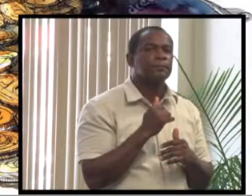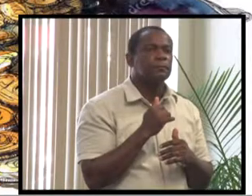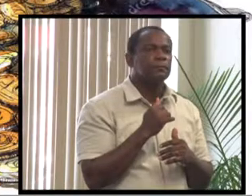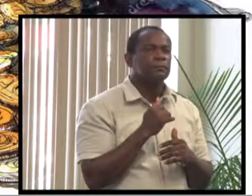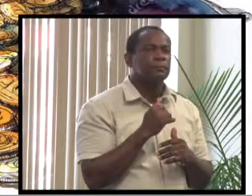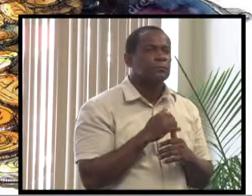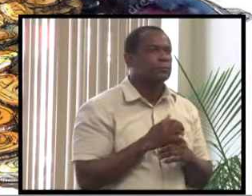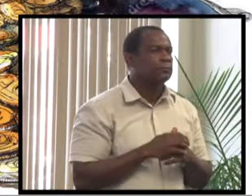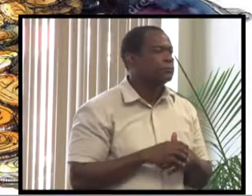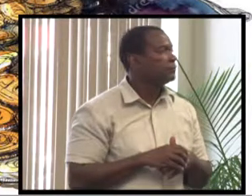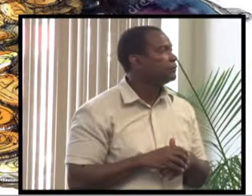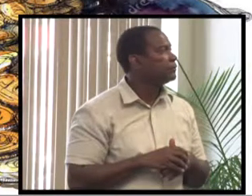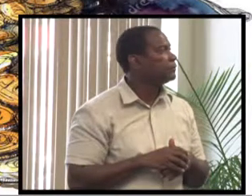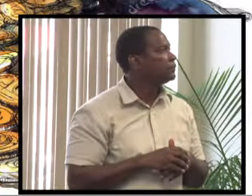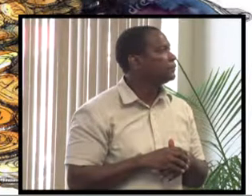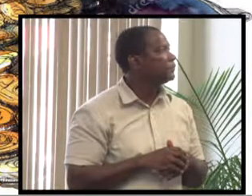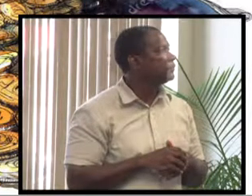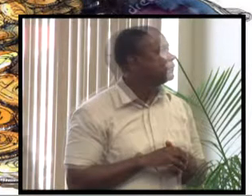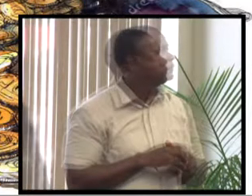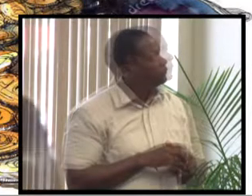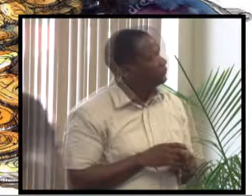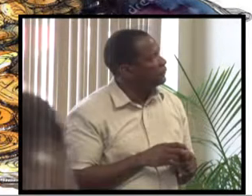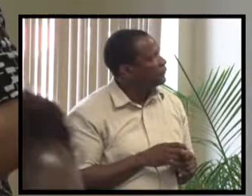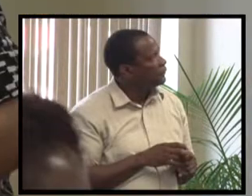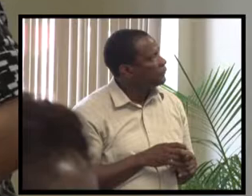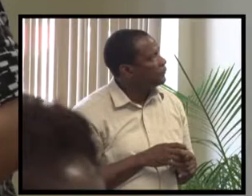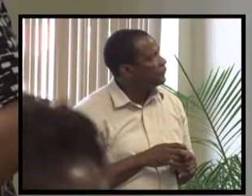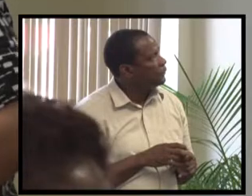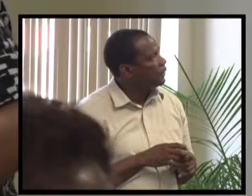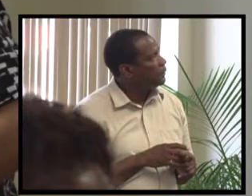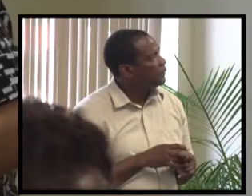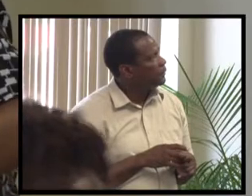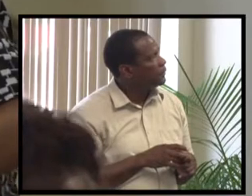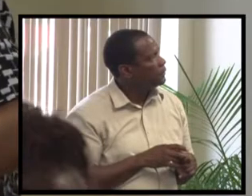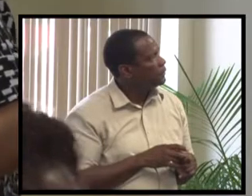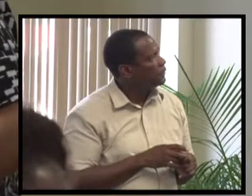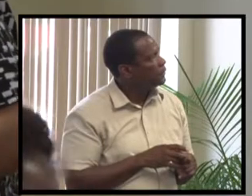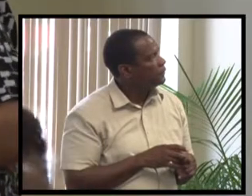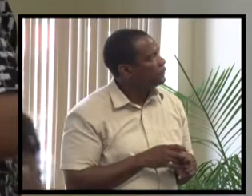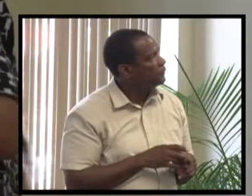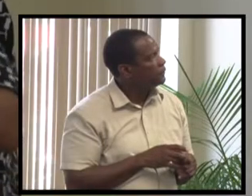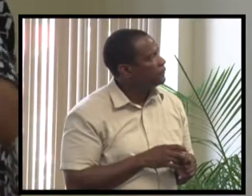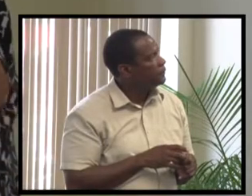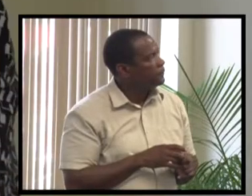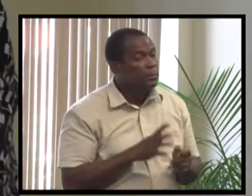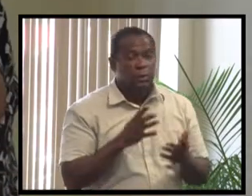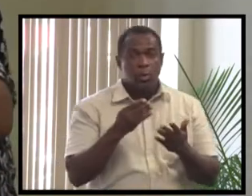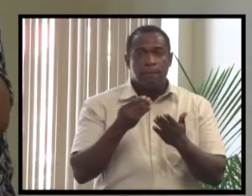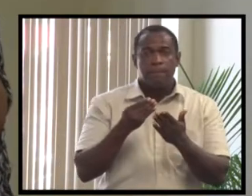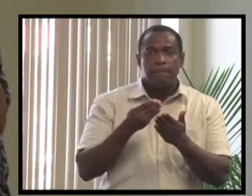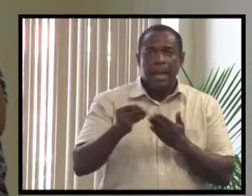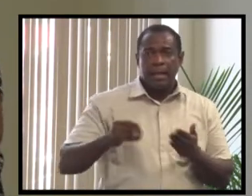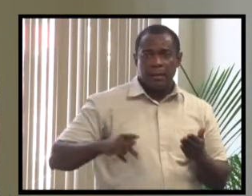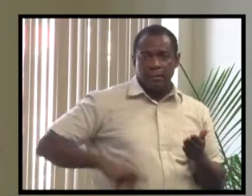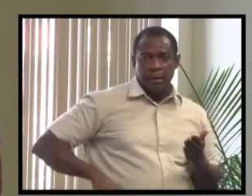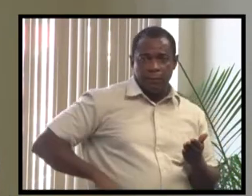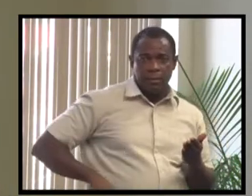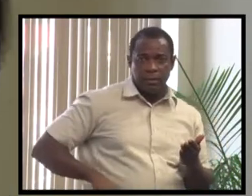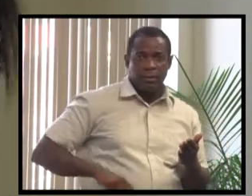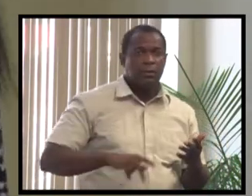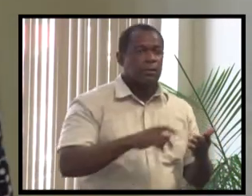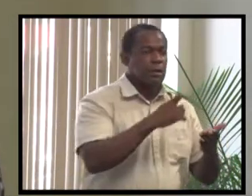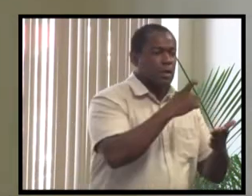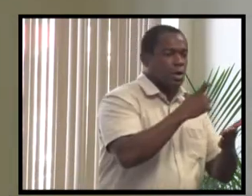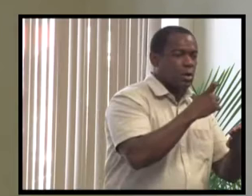So the buy-in profit, essentially, is the difference between the cost price, what it costs for you to make it, and